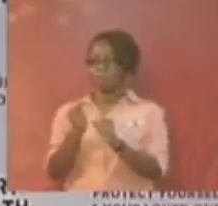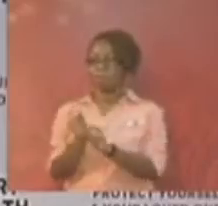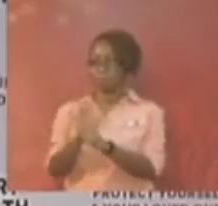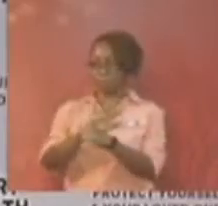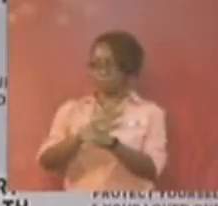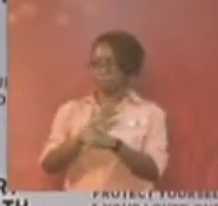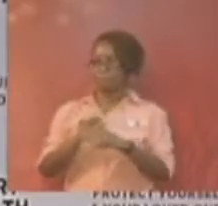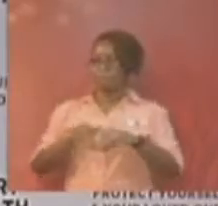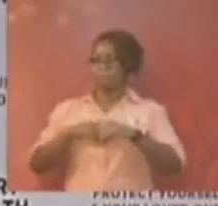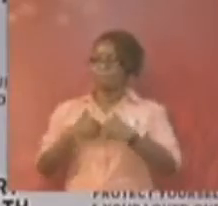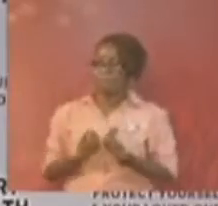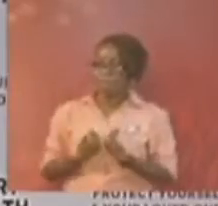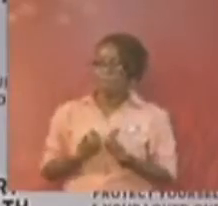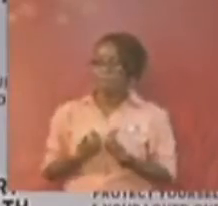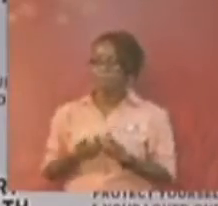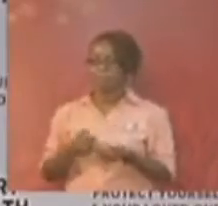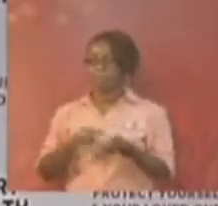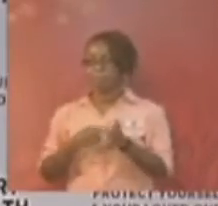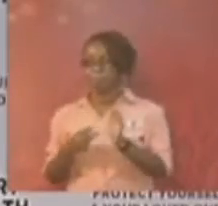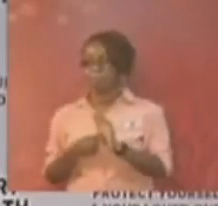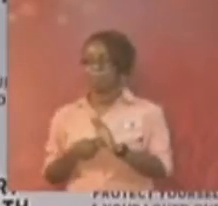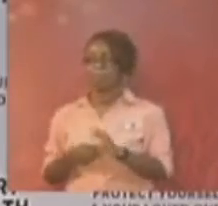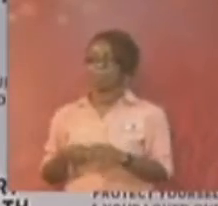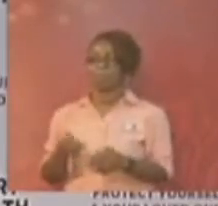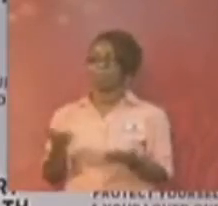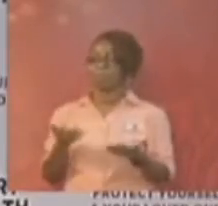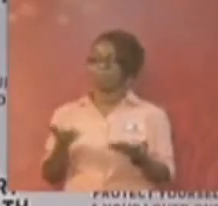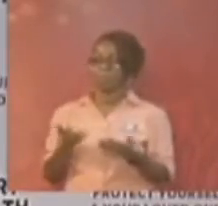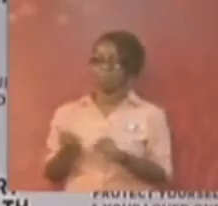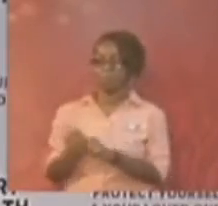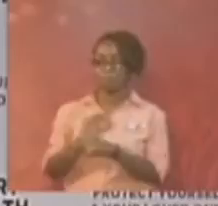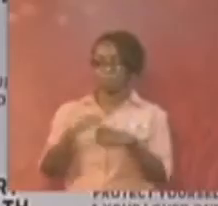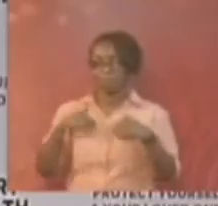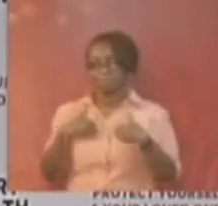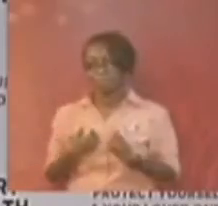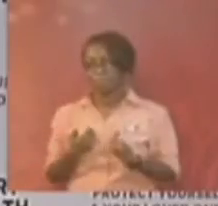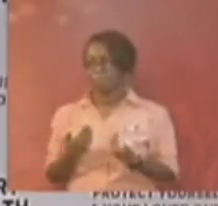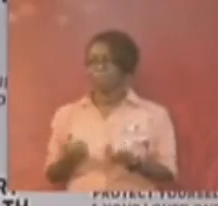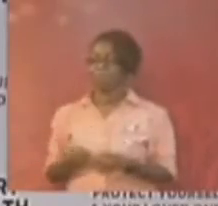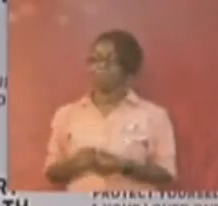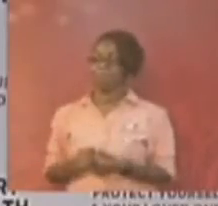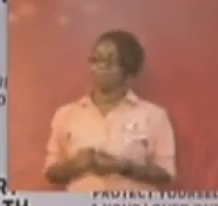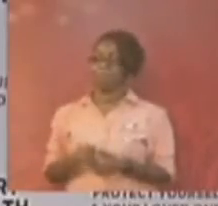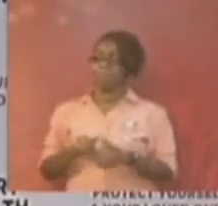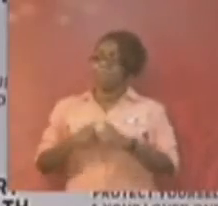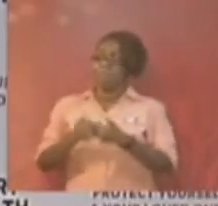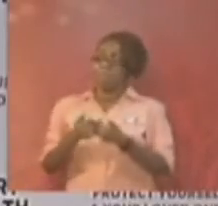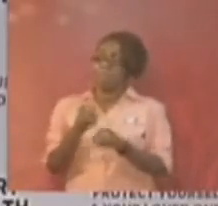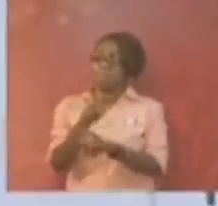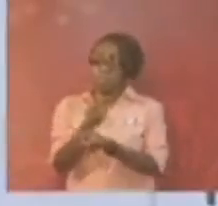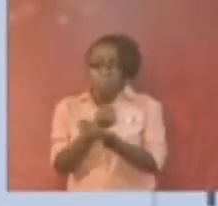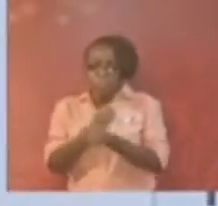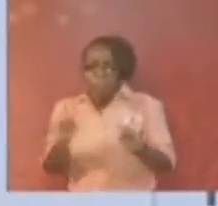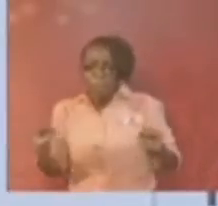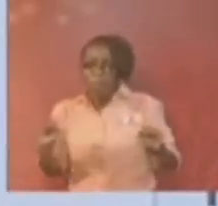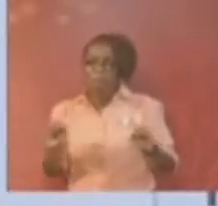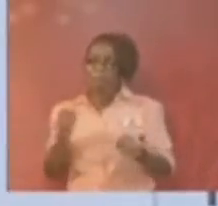your loved ones to stay safe, particularly during this Christmas season.